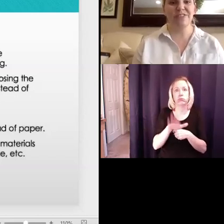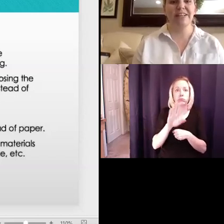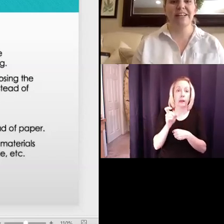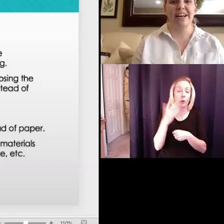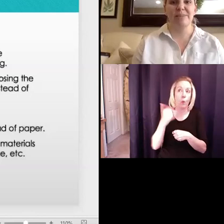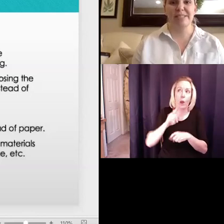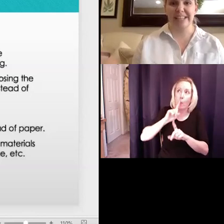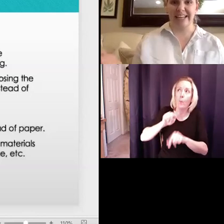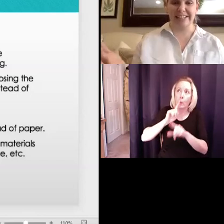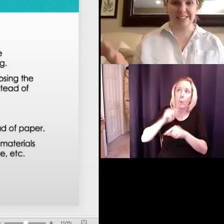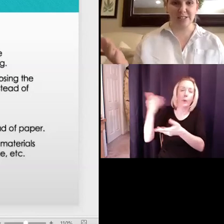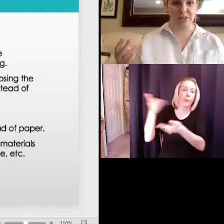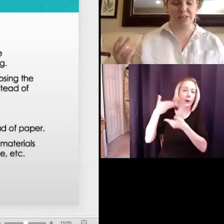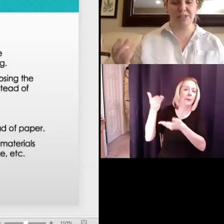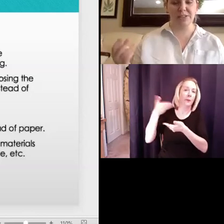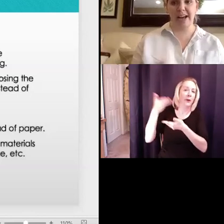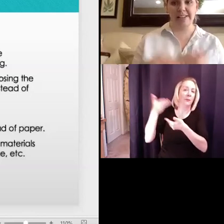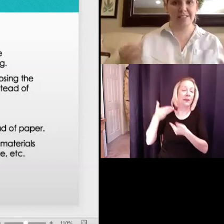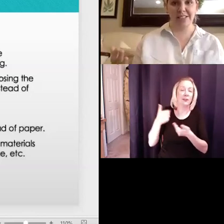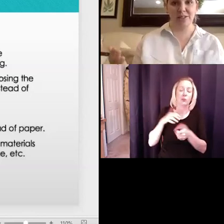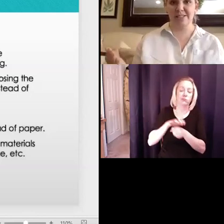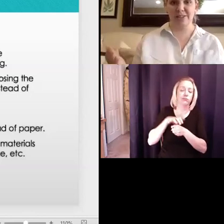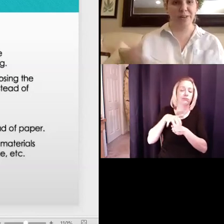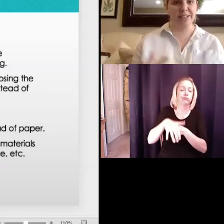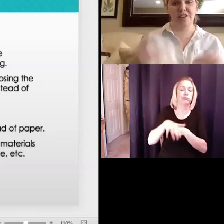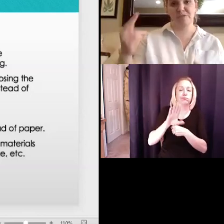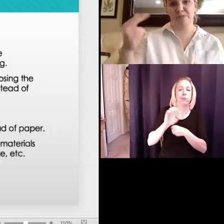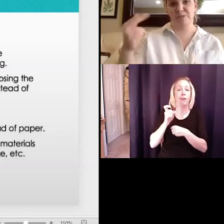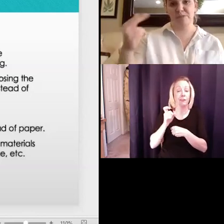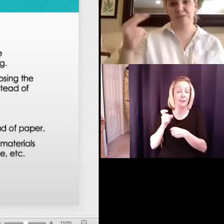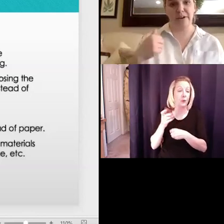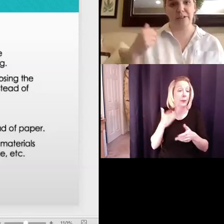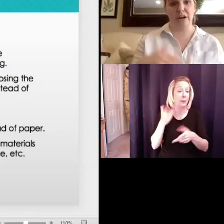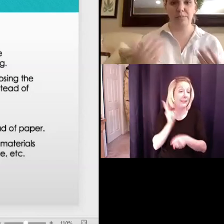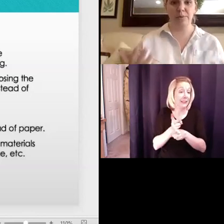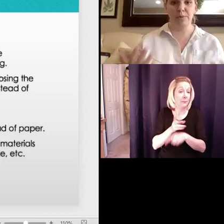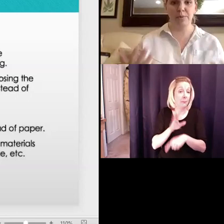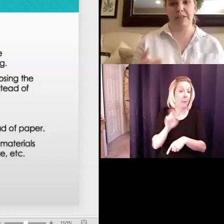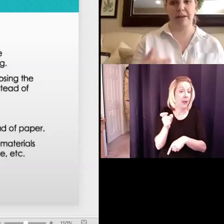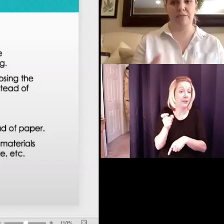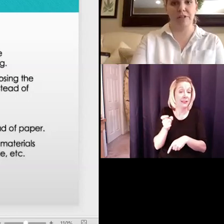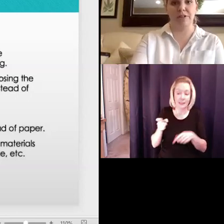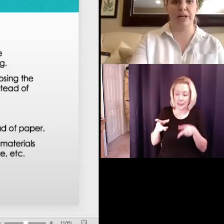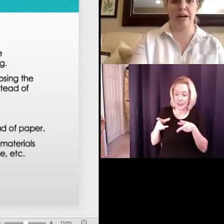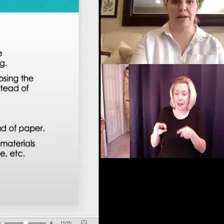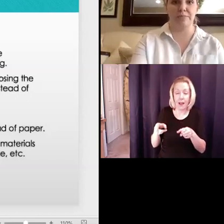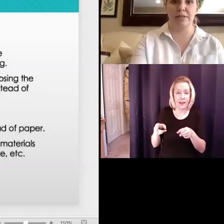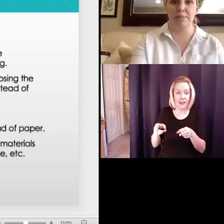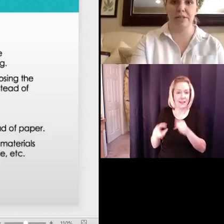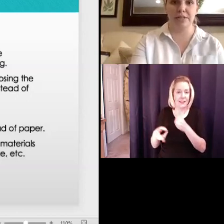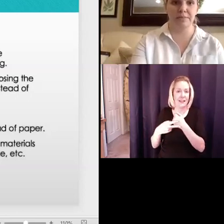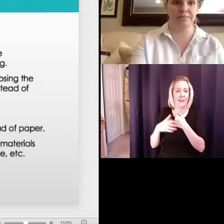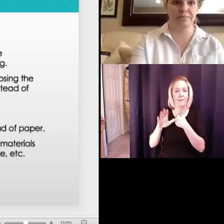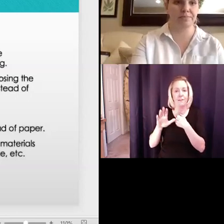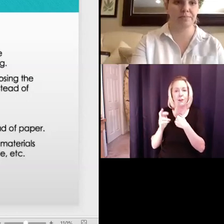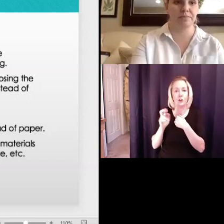stuff since I can't get to stores. So as you guys are ordering stuff, maybe just cutting out the cardboard and keeping that for your object